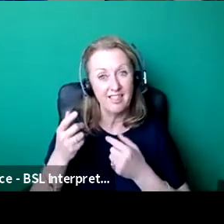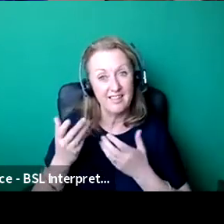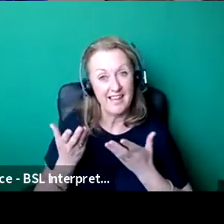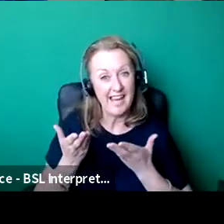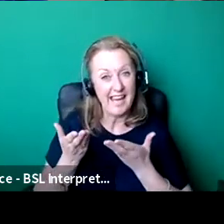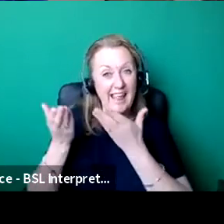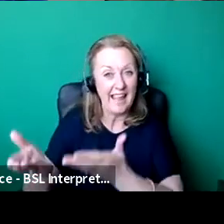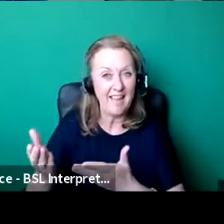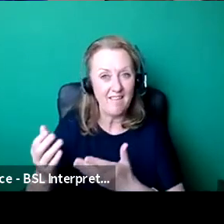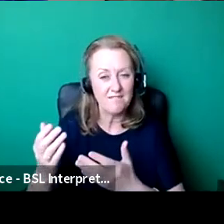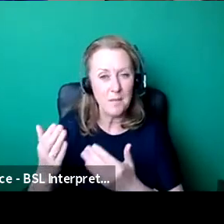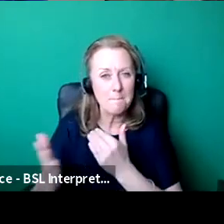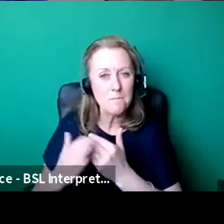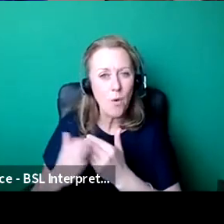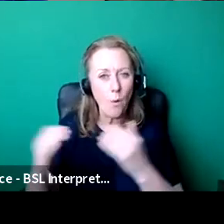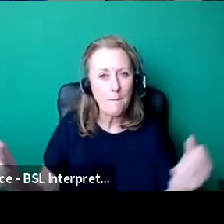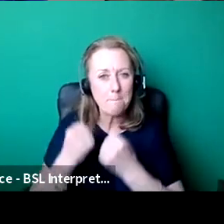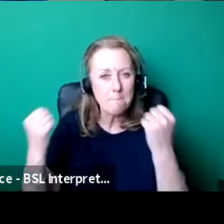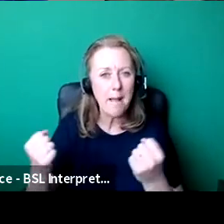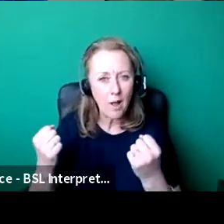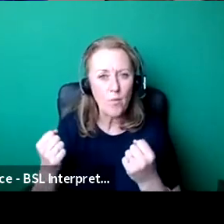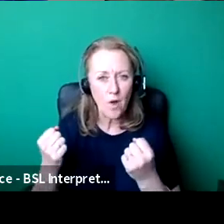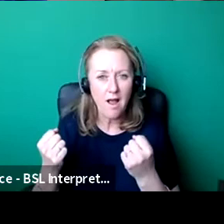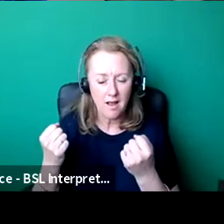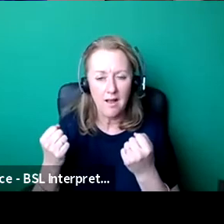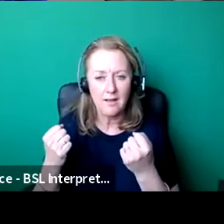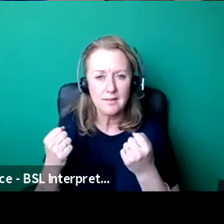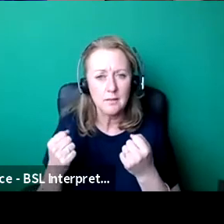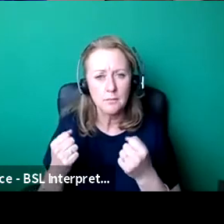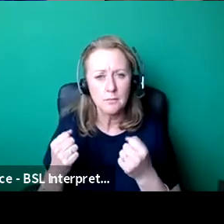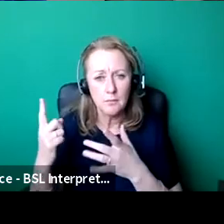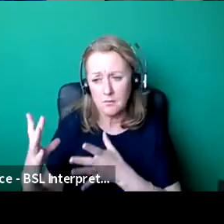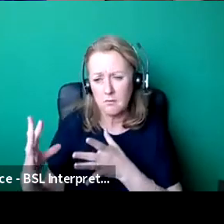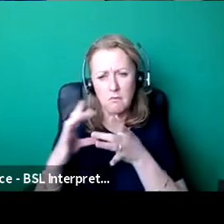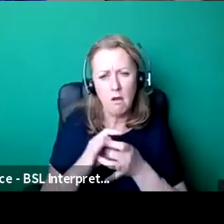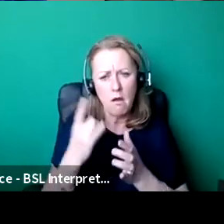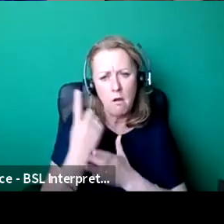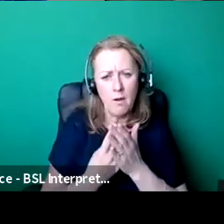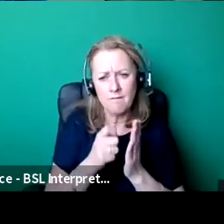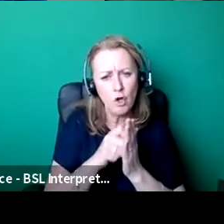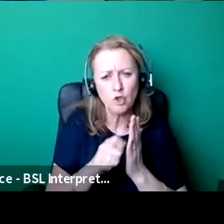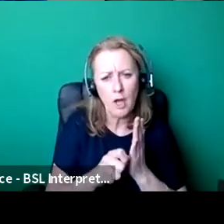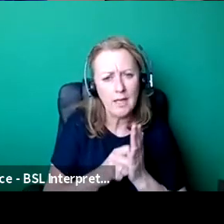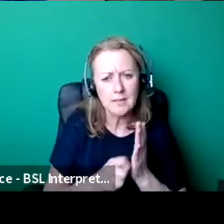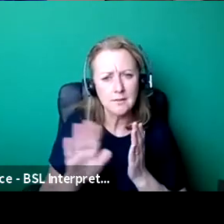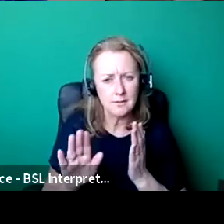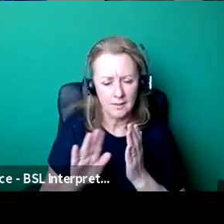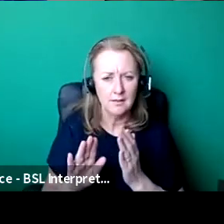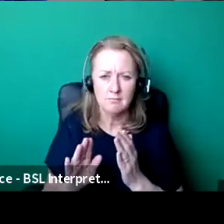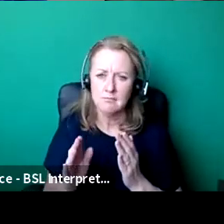to, and this was a different, not only related to journalists, but in different